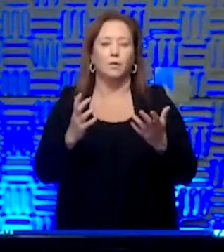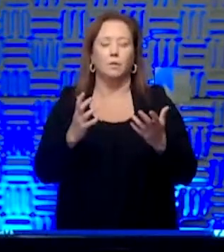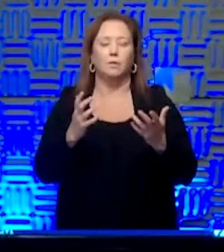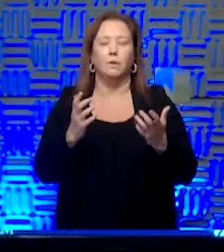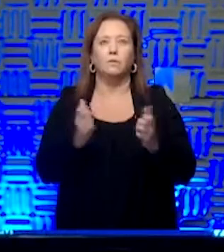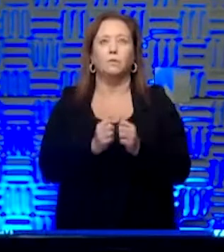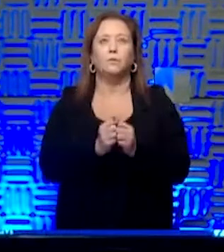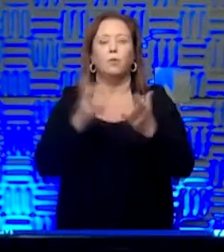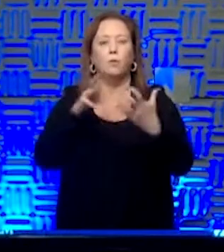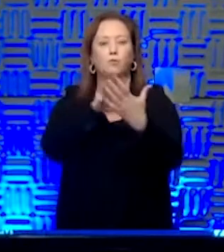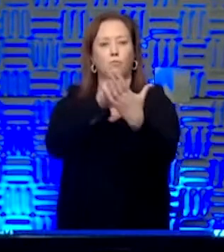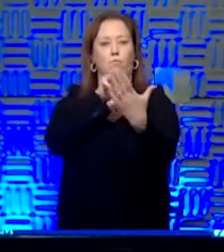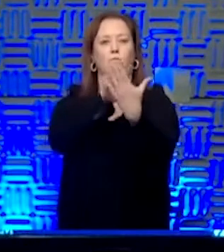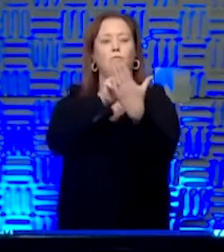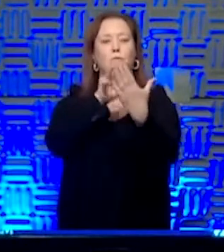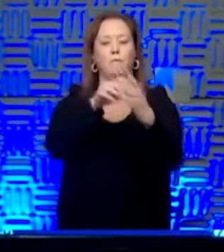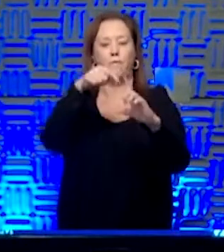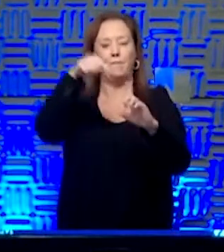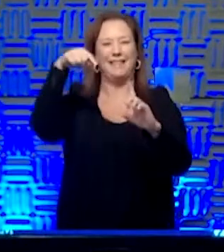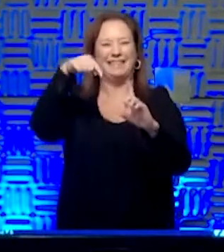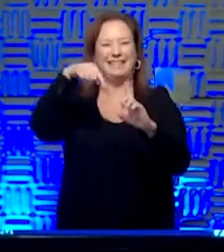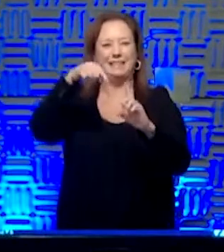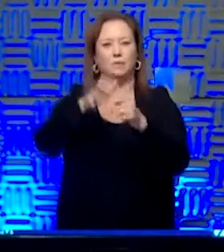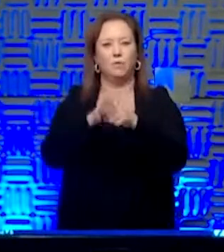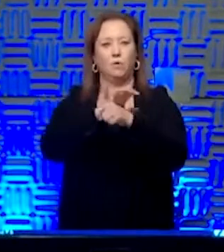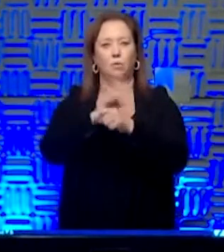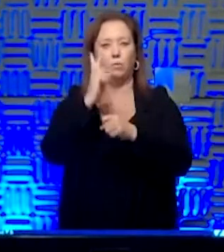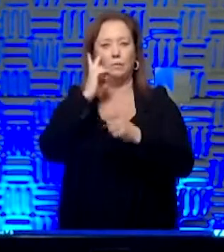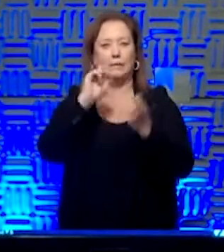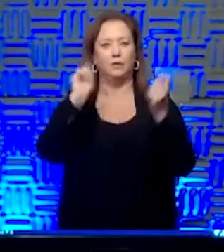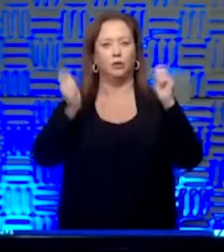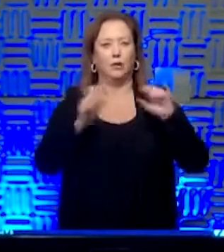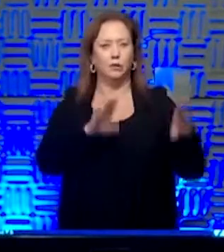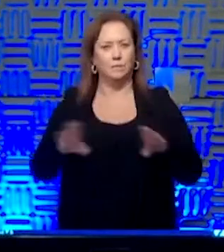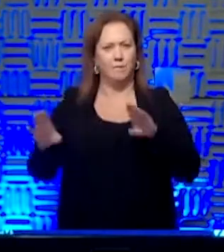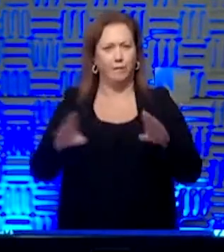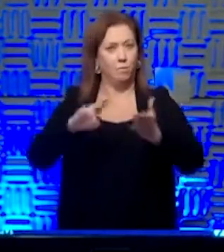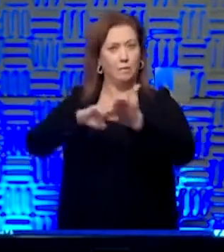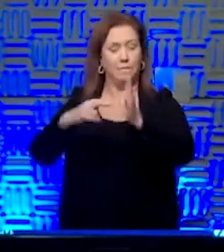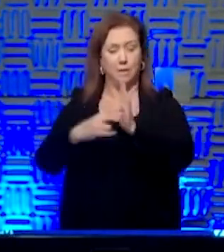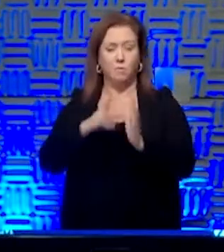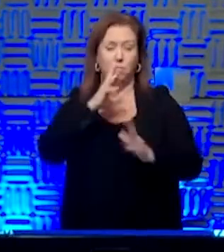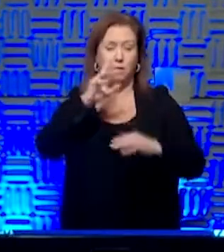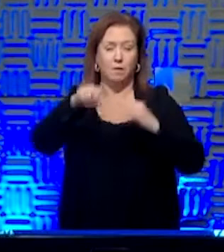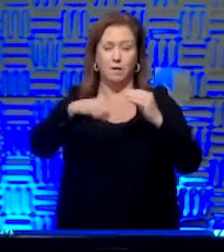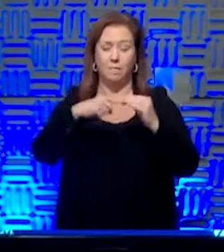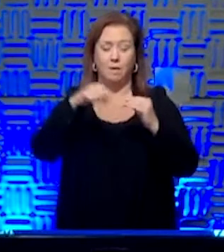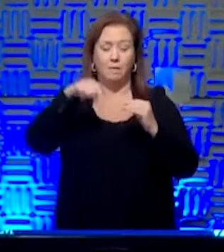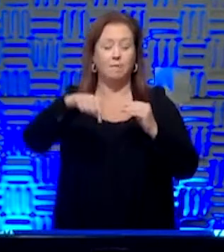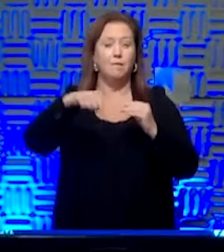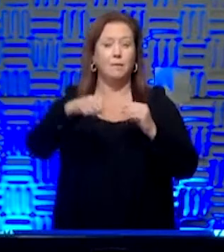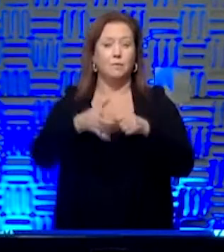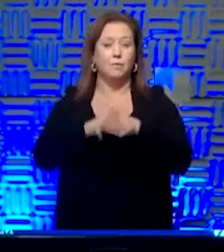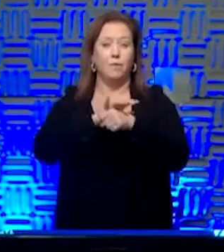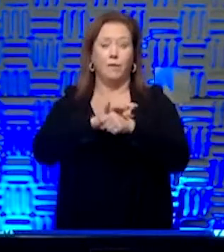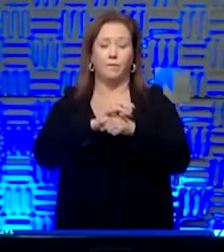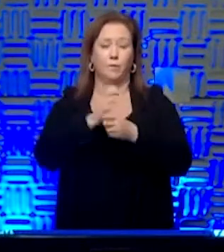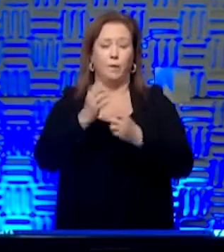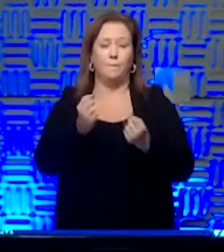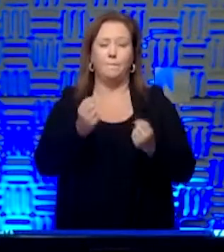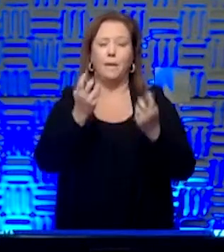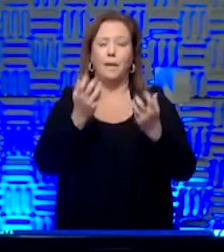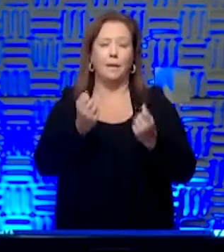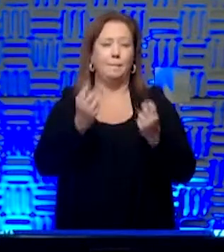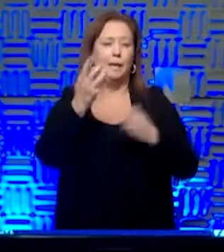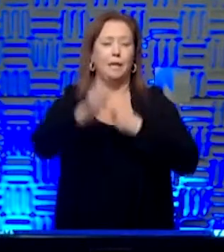learn from it because we're seeing such changes in behavior. And what does that mean? We're going to be talking about this for decades, I think,